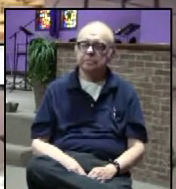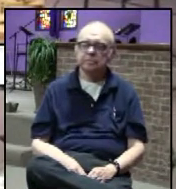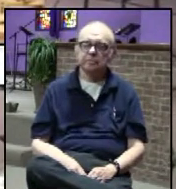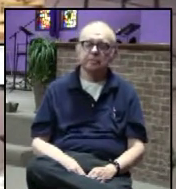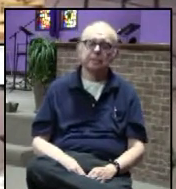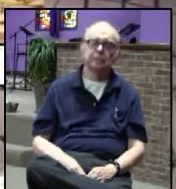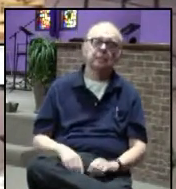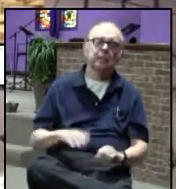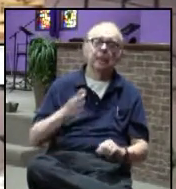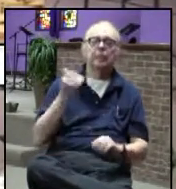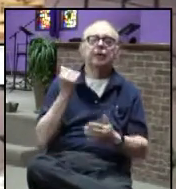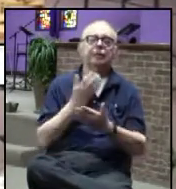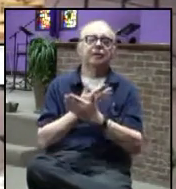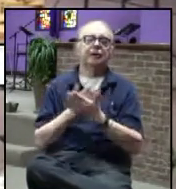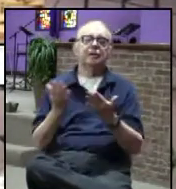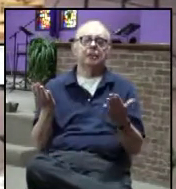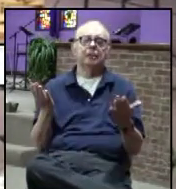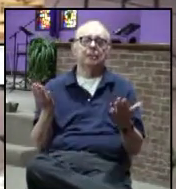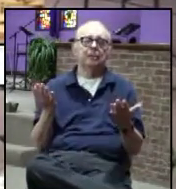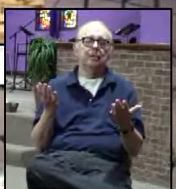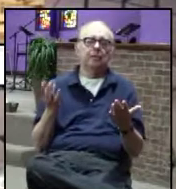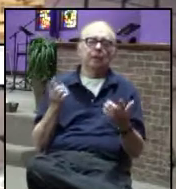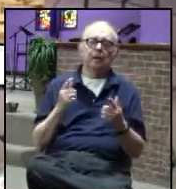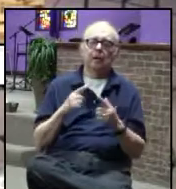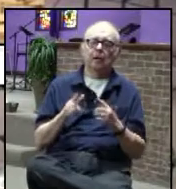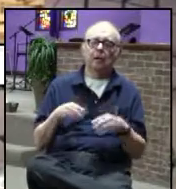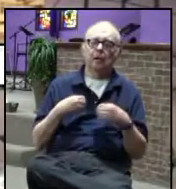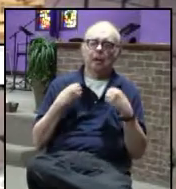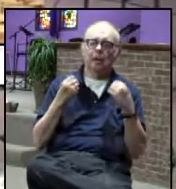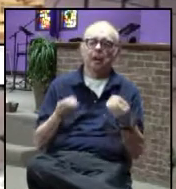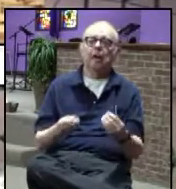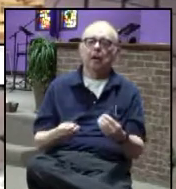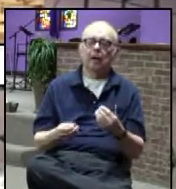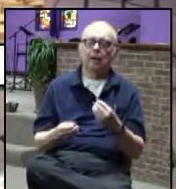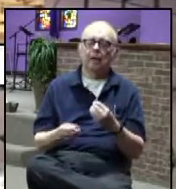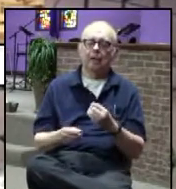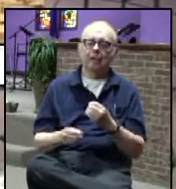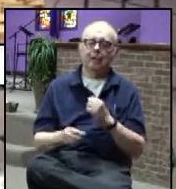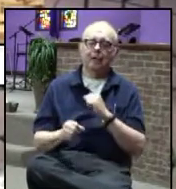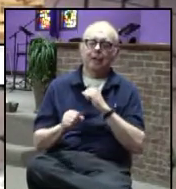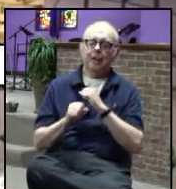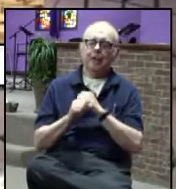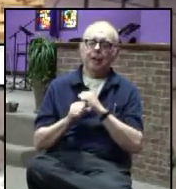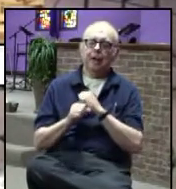And the greatest thing is, they can't give you that commercial, what are you carrying in your wallet?